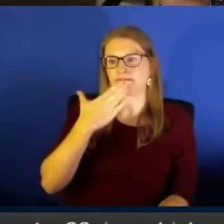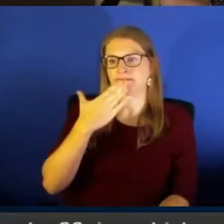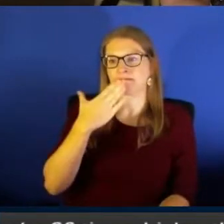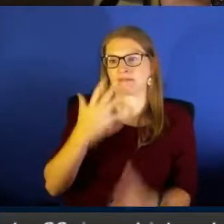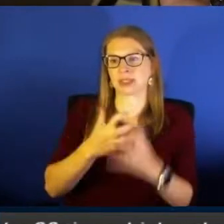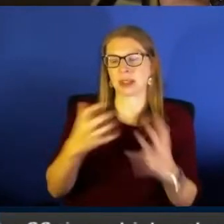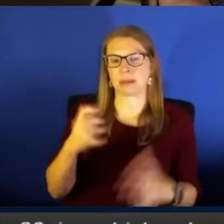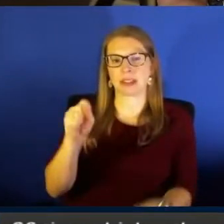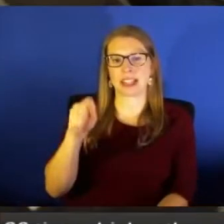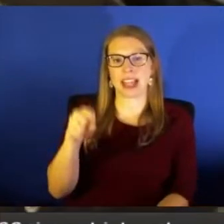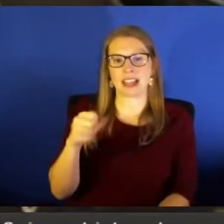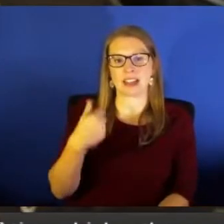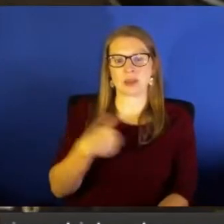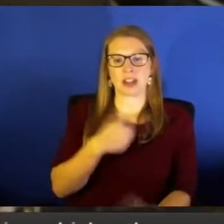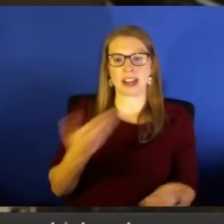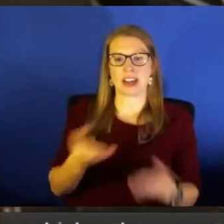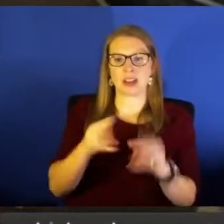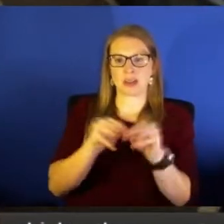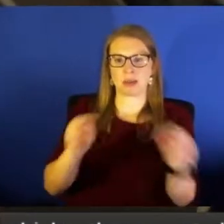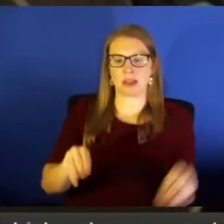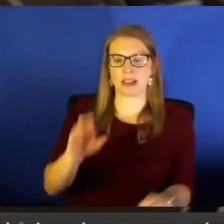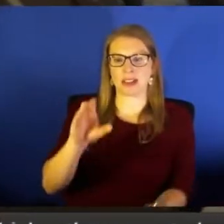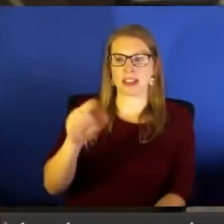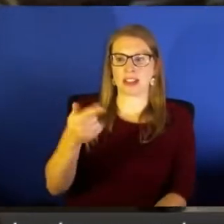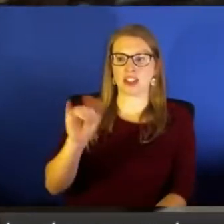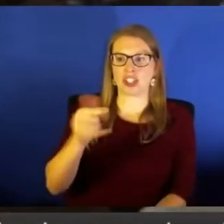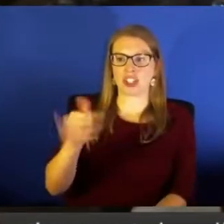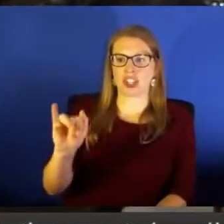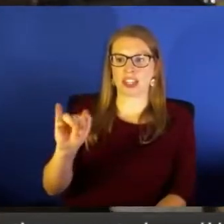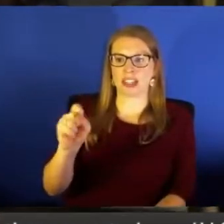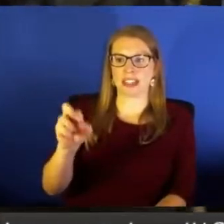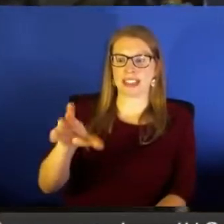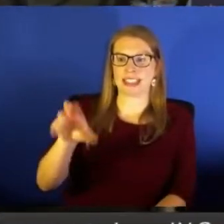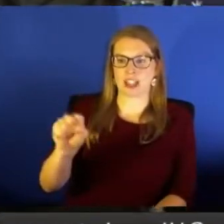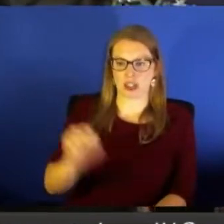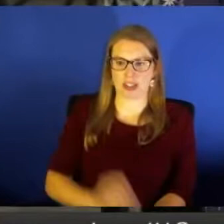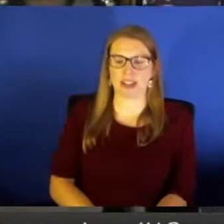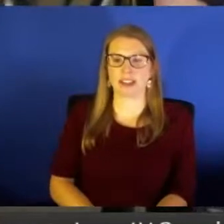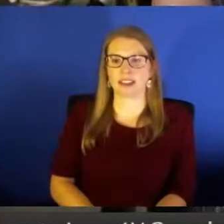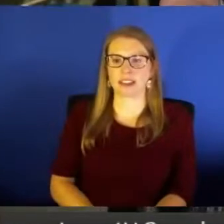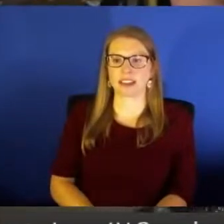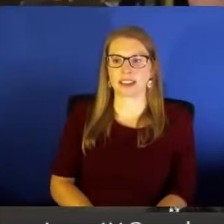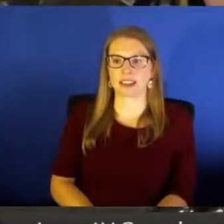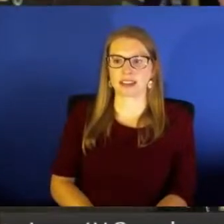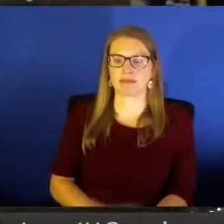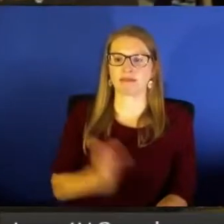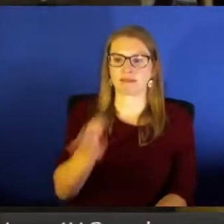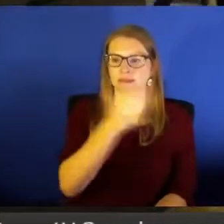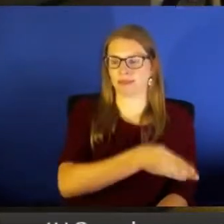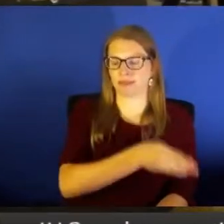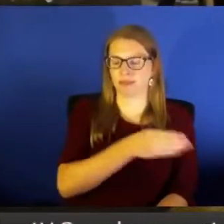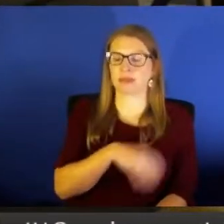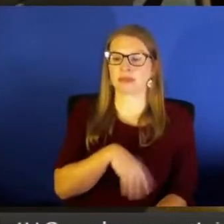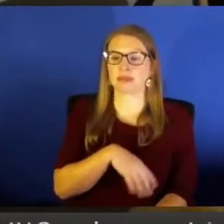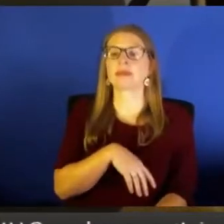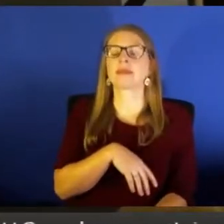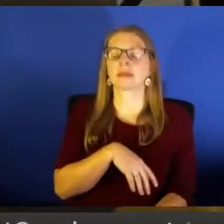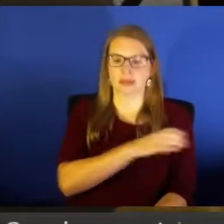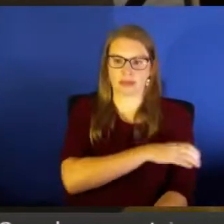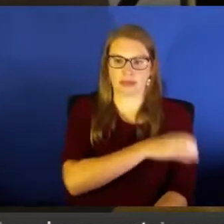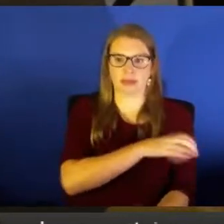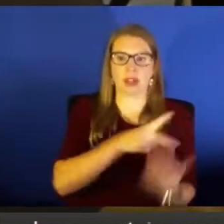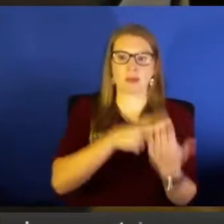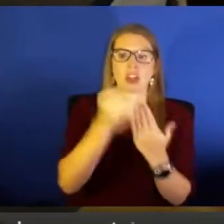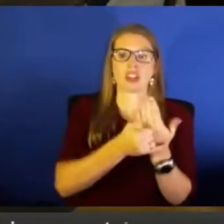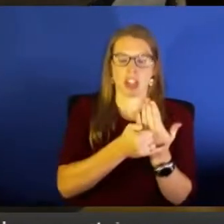we are out here at the museum. We've got Gigi Sears over here to my far left. She is Assistant Director, Professional Engagement and Clinical Projects